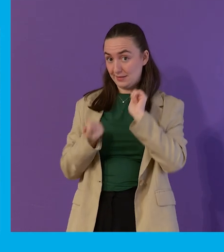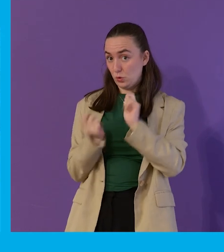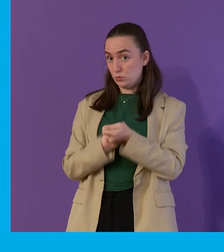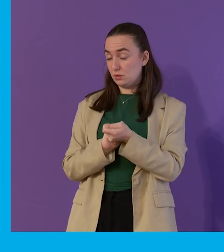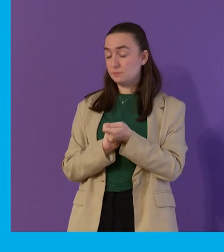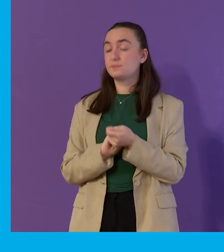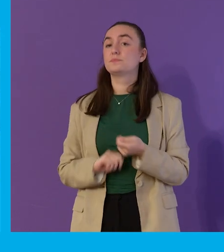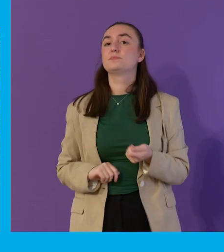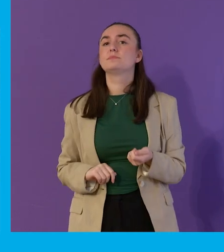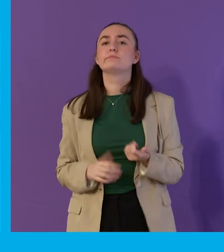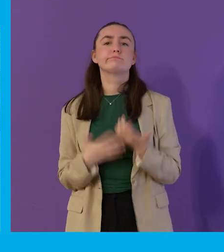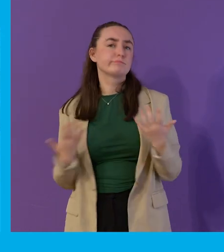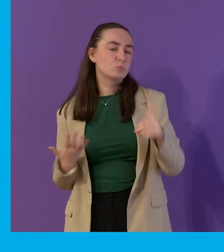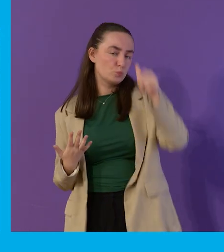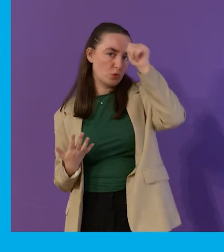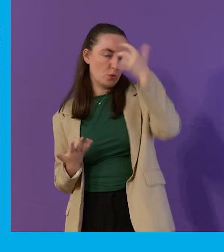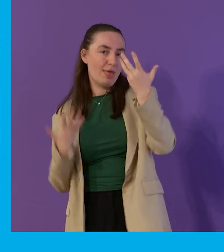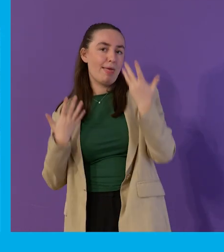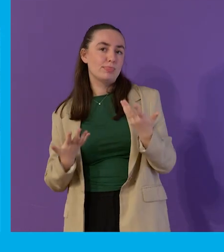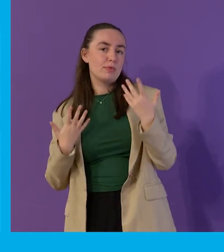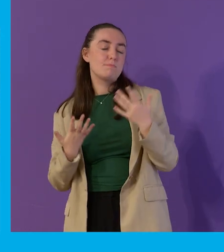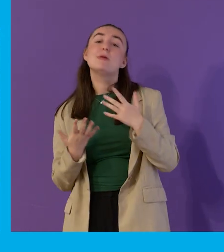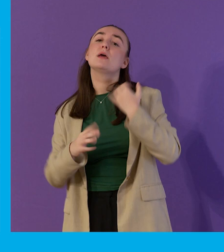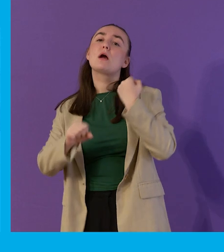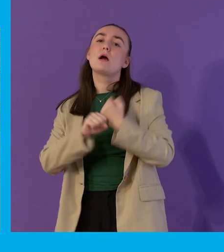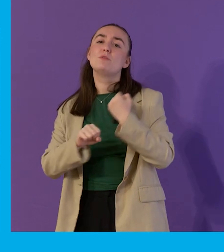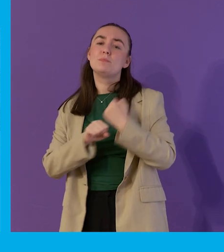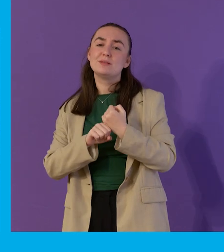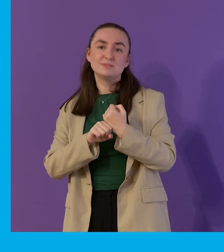that the current administration already has a power